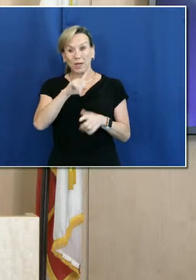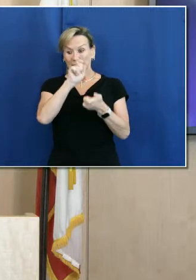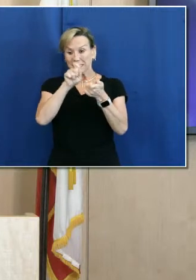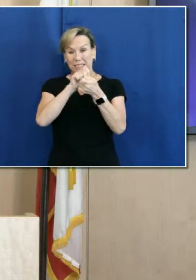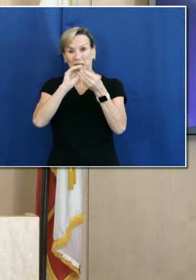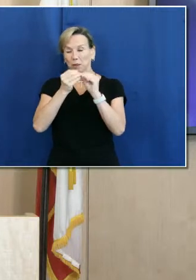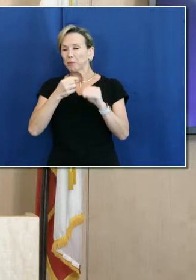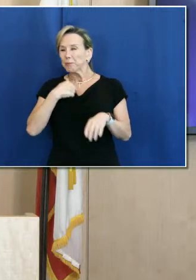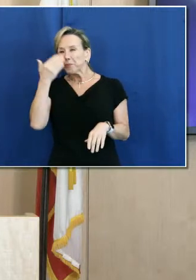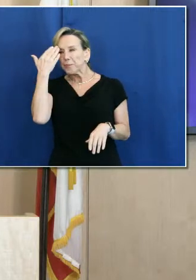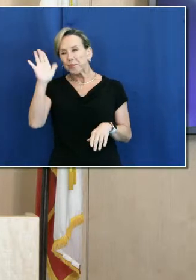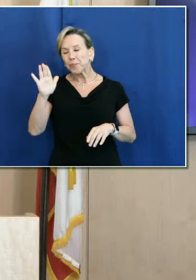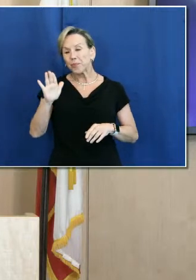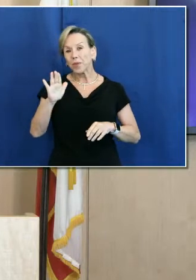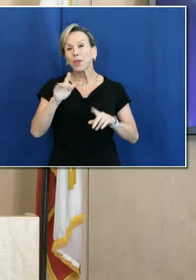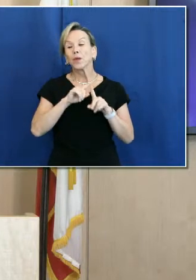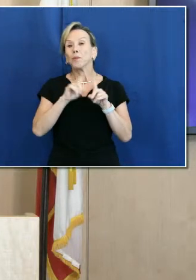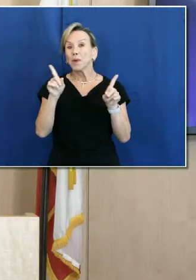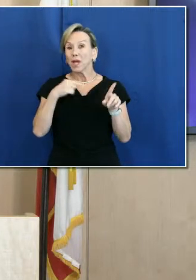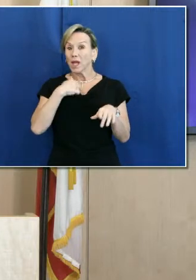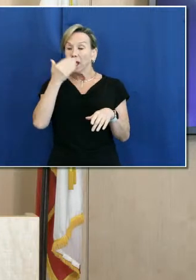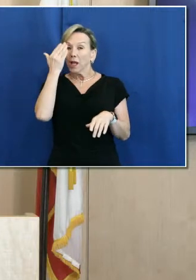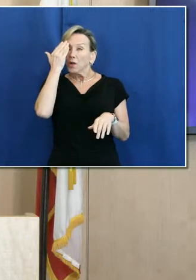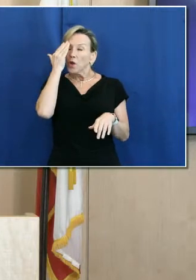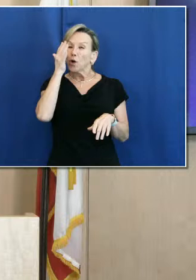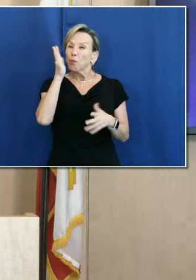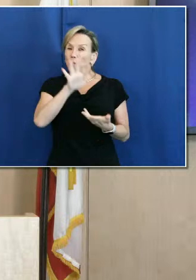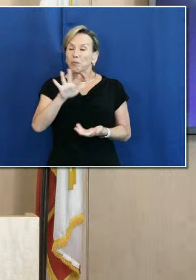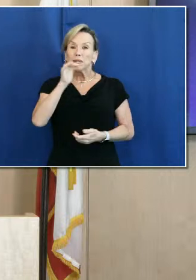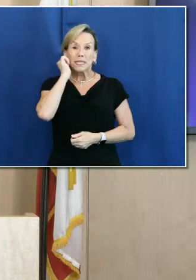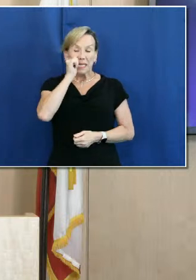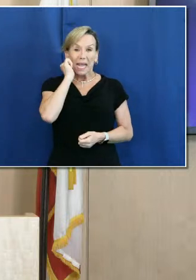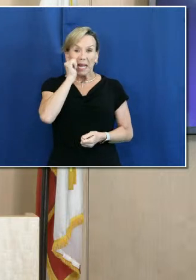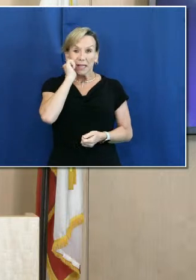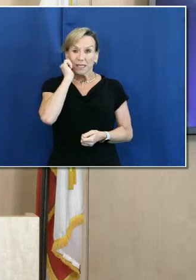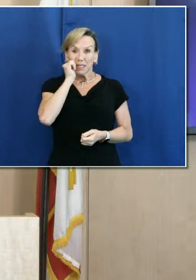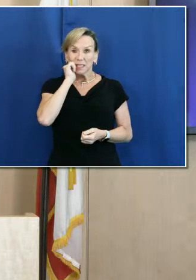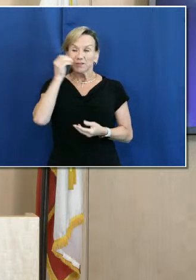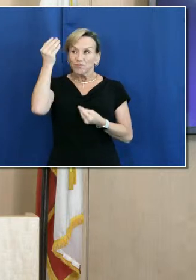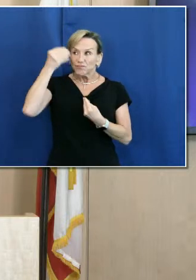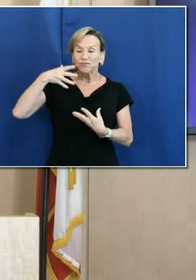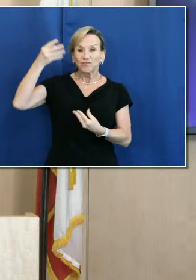my head. I can tell you that on a daily basis, we do get